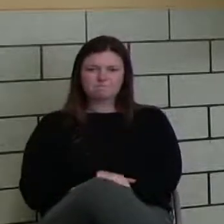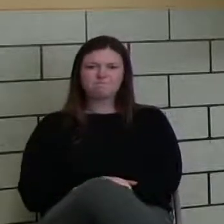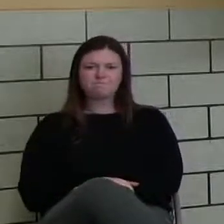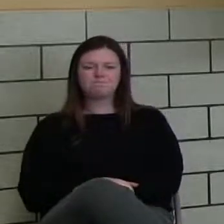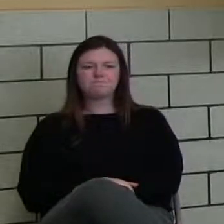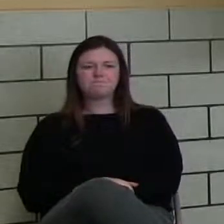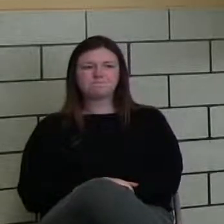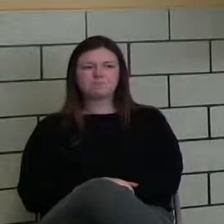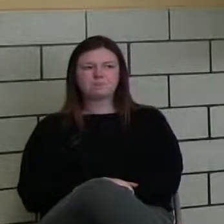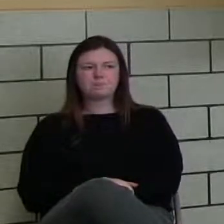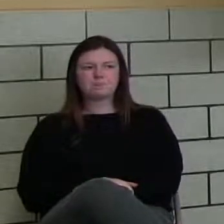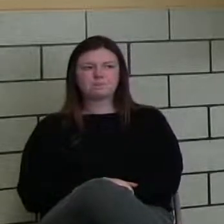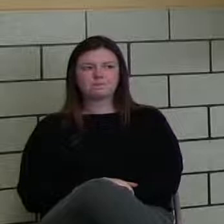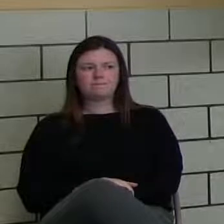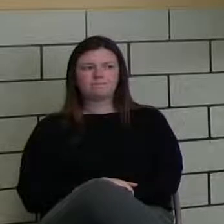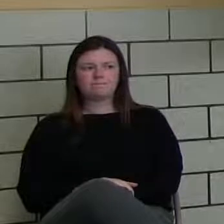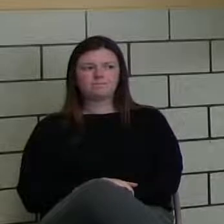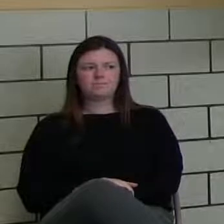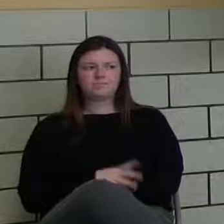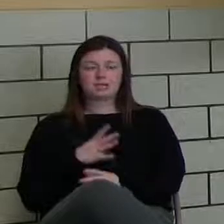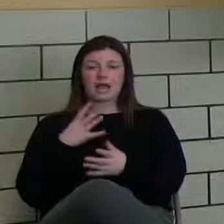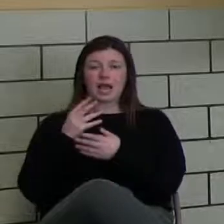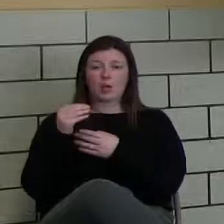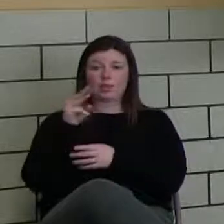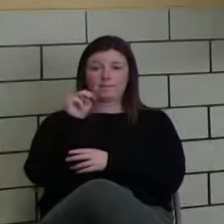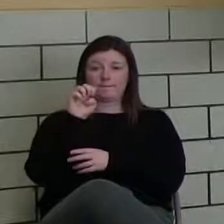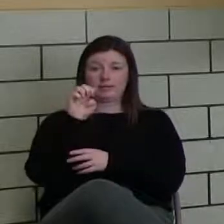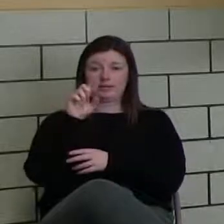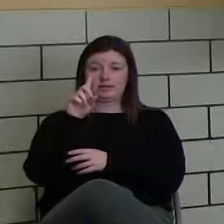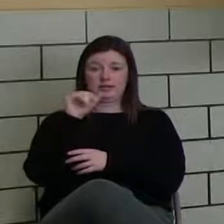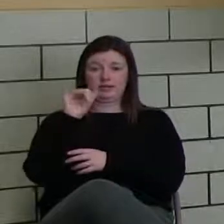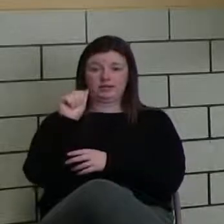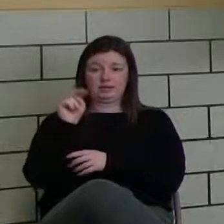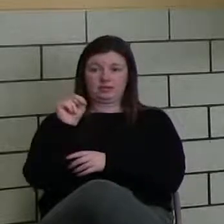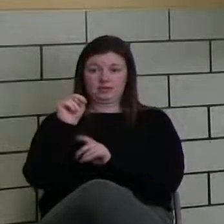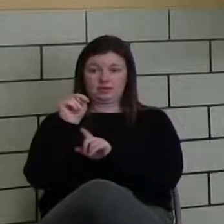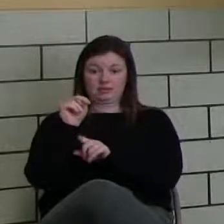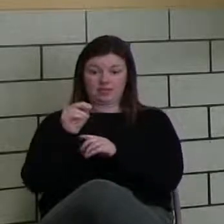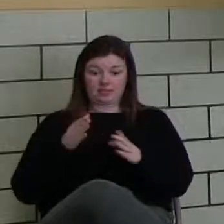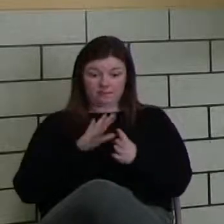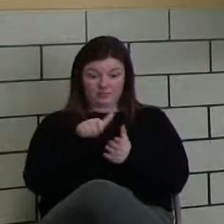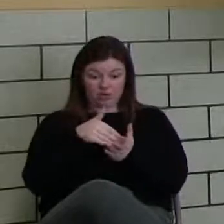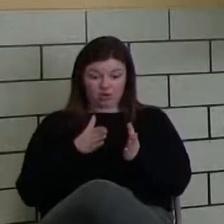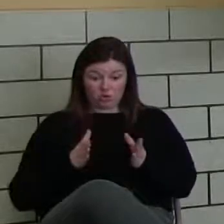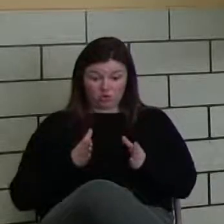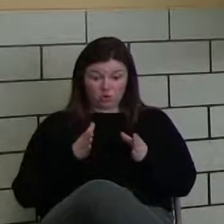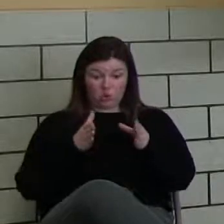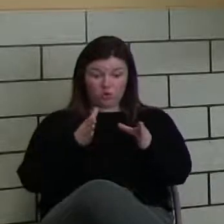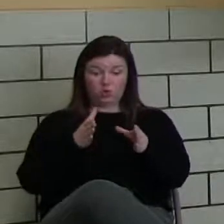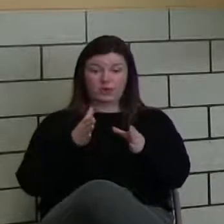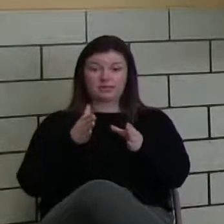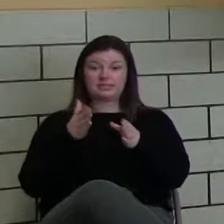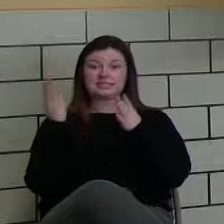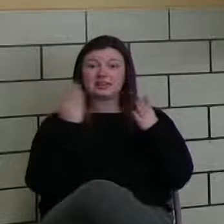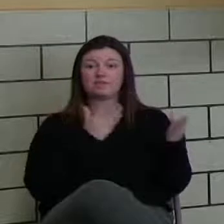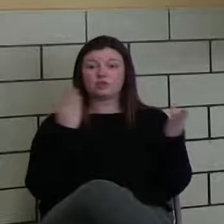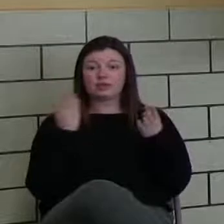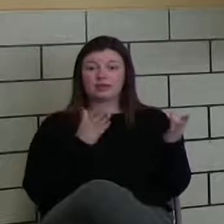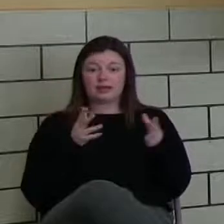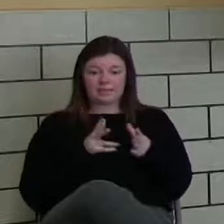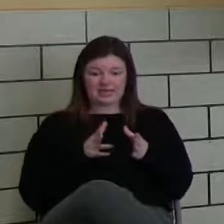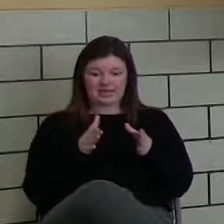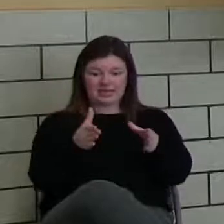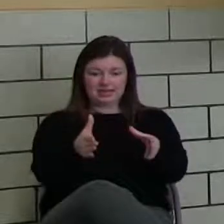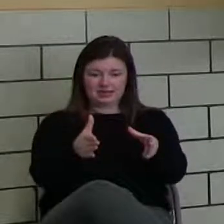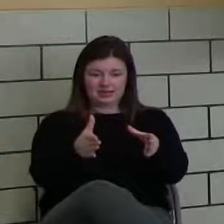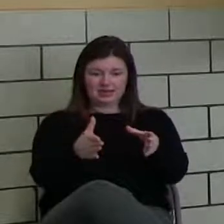zones. And out in the median, the delivery median that we're keeping, we're recommending that is pavers as well, set